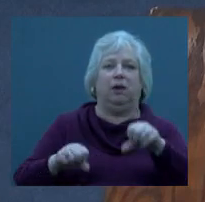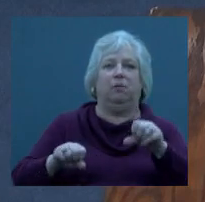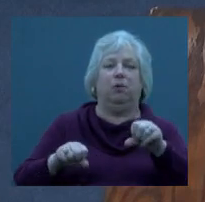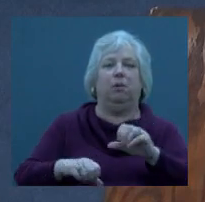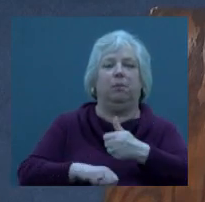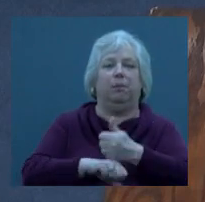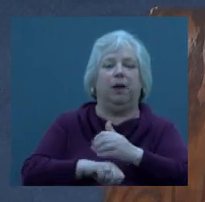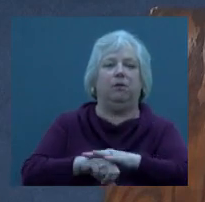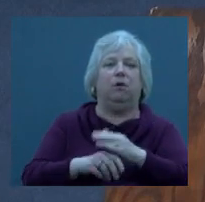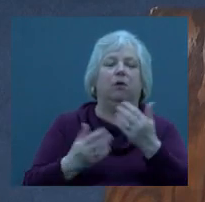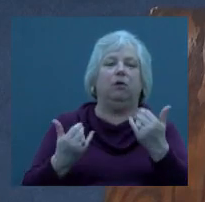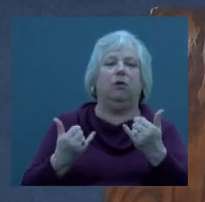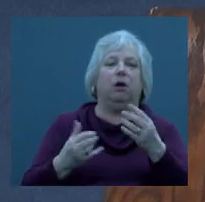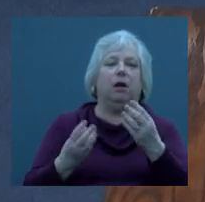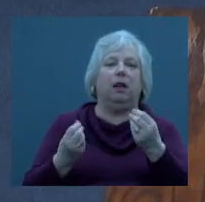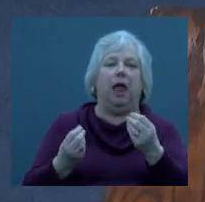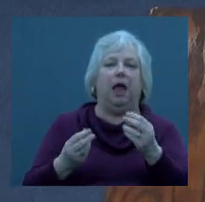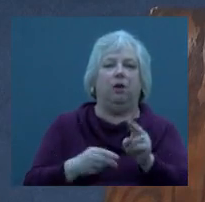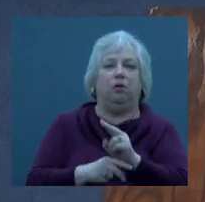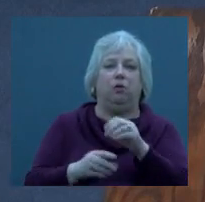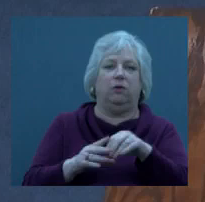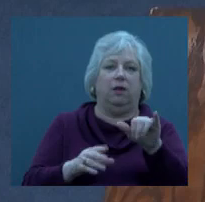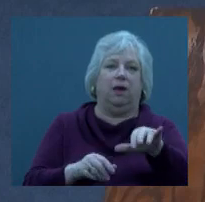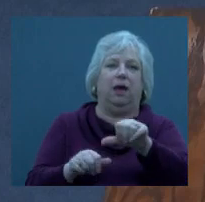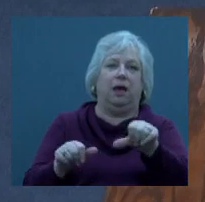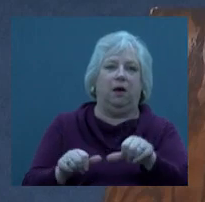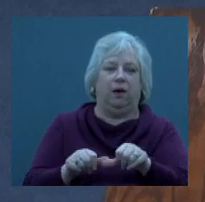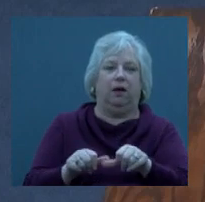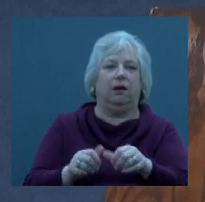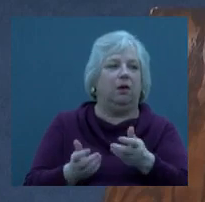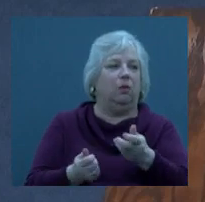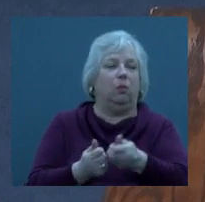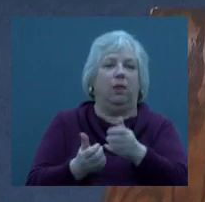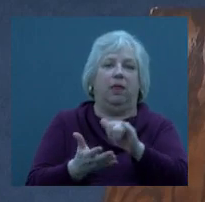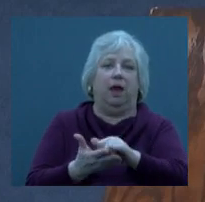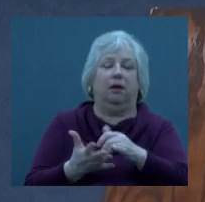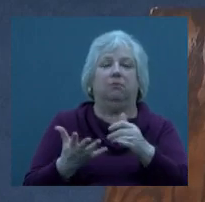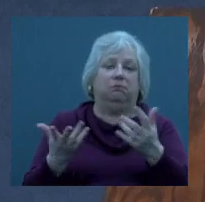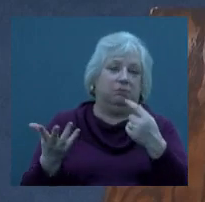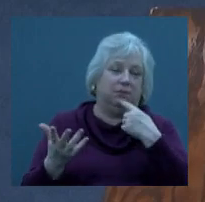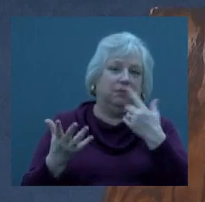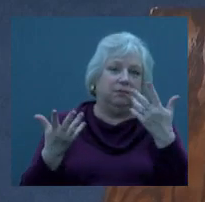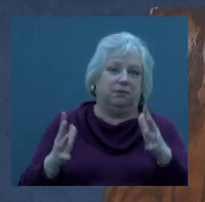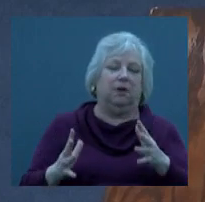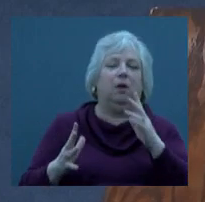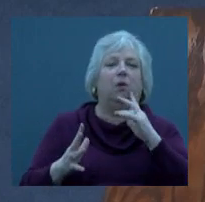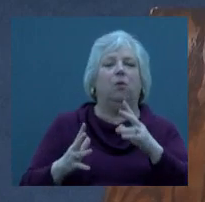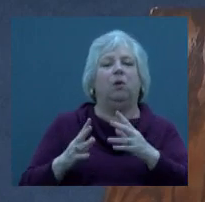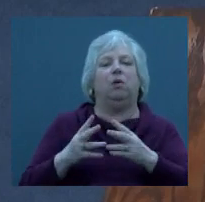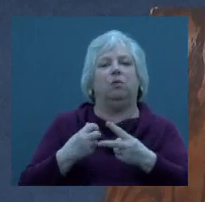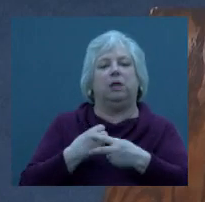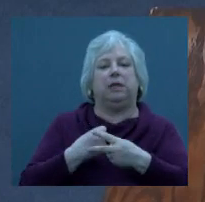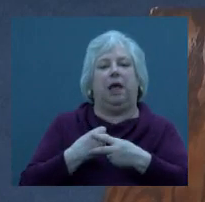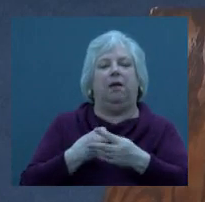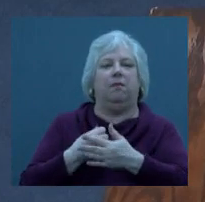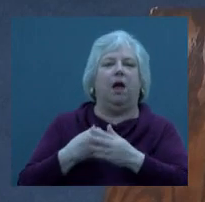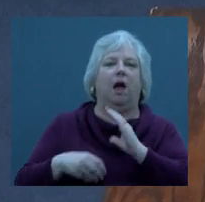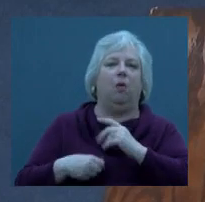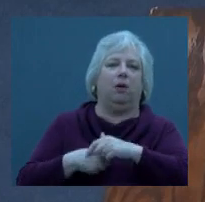plan based on current land use in the area. And with that, Mr. Chairman, we will reserve the balance of our time to respond